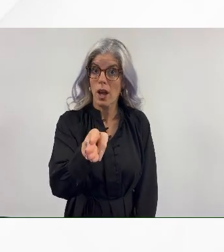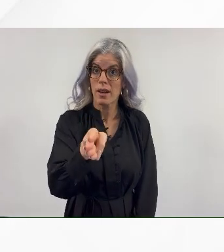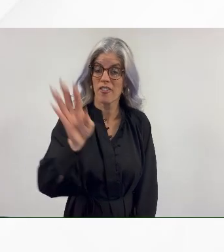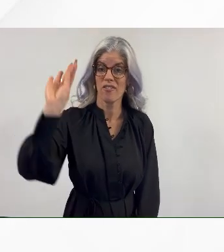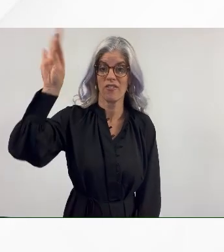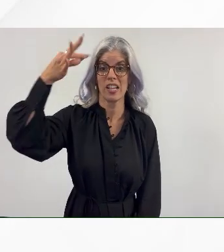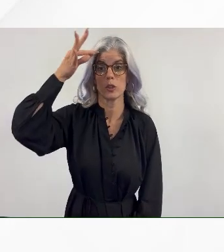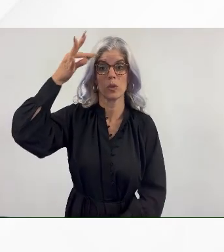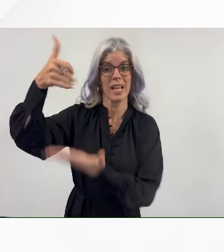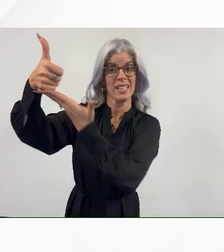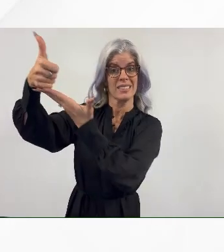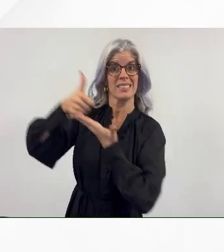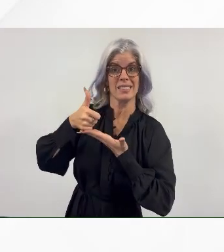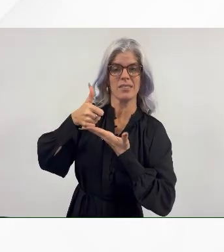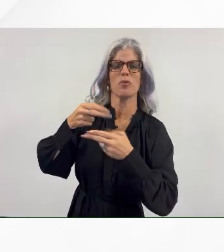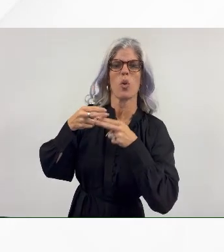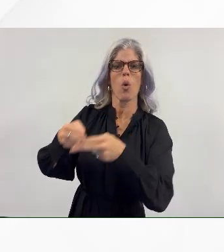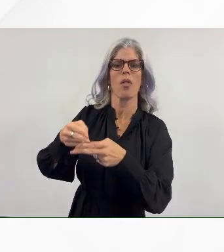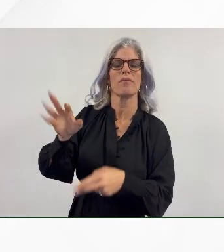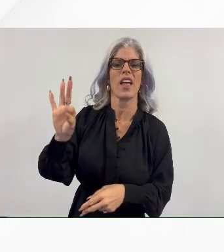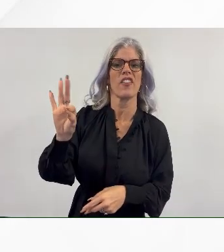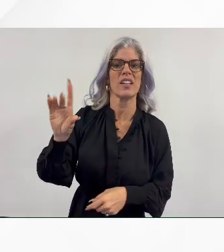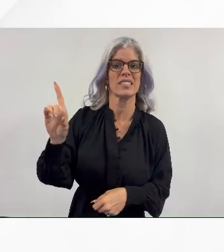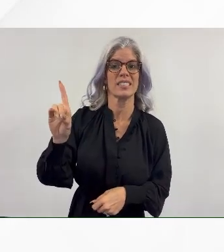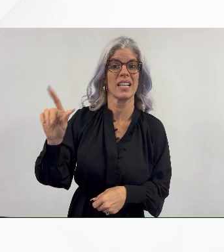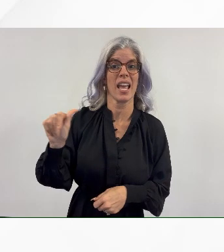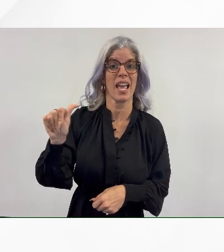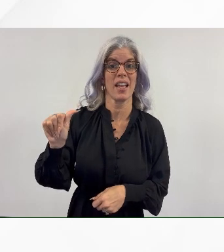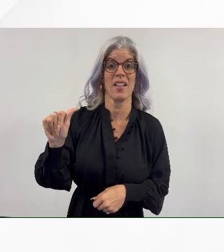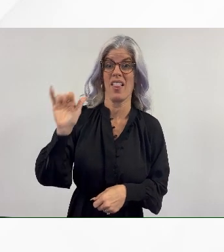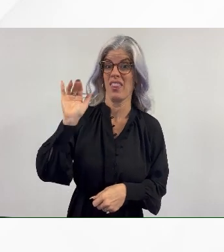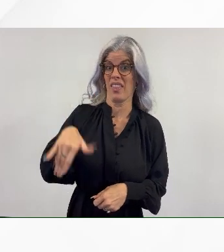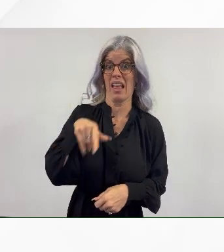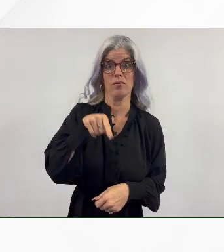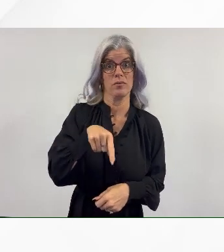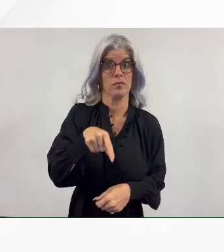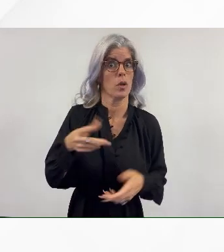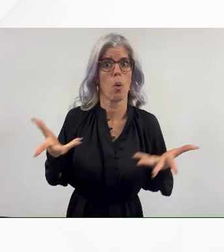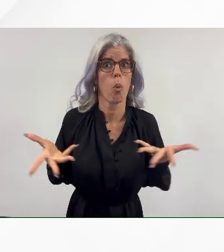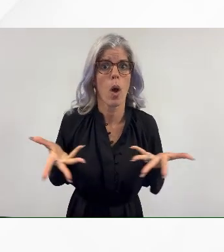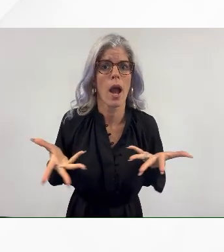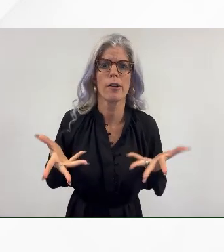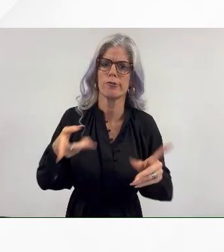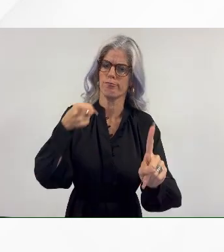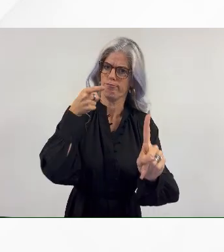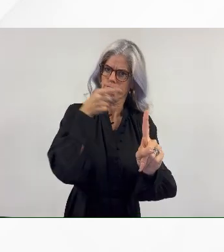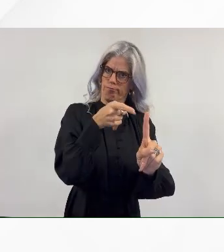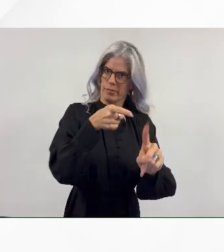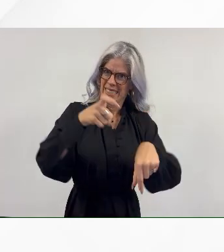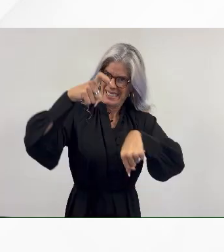Direct federal assistance, or DFA, is when the impact of an incident is so severe that the state